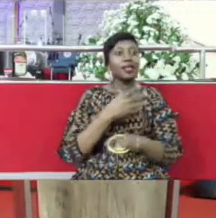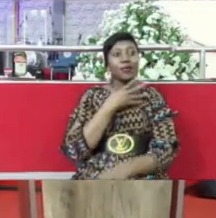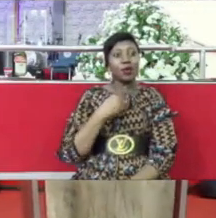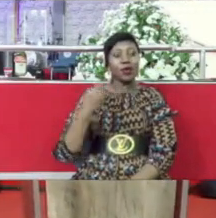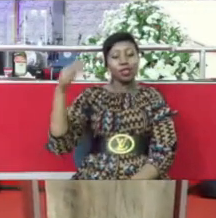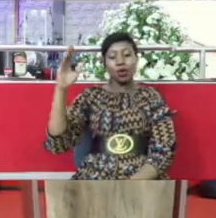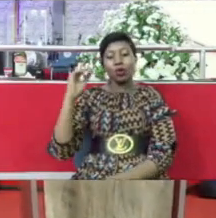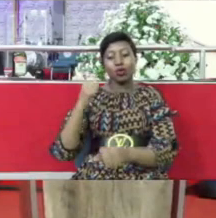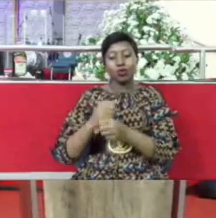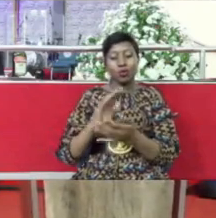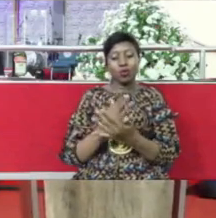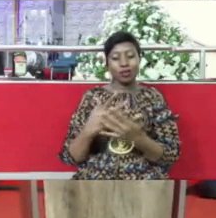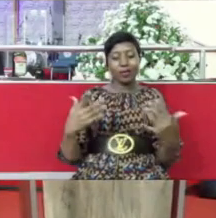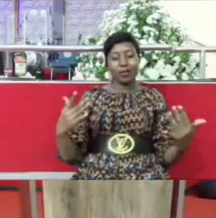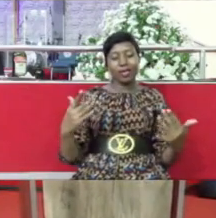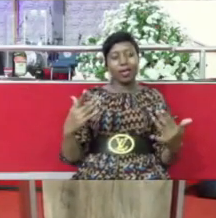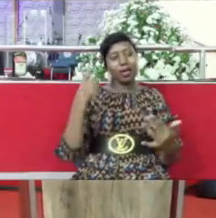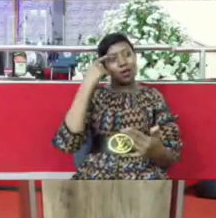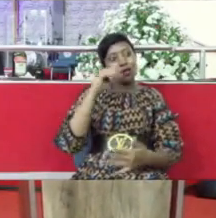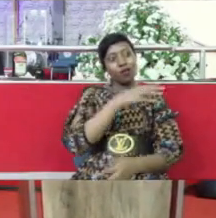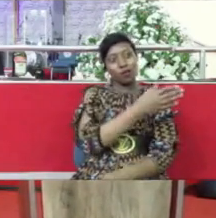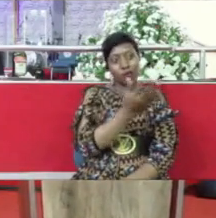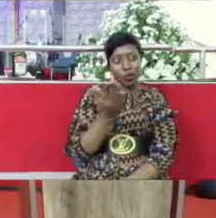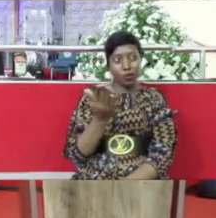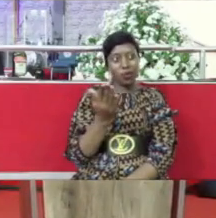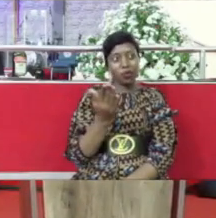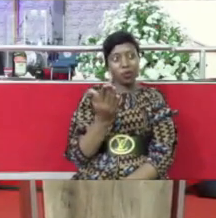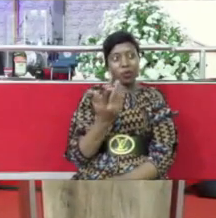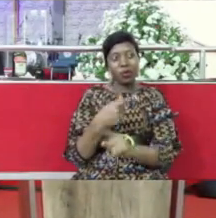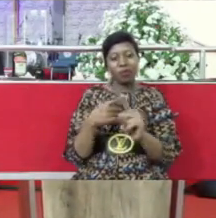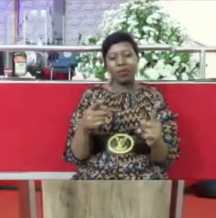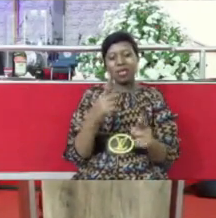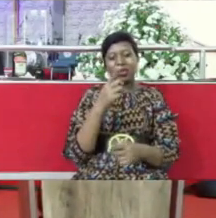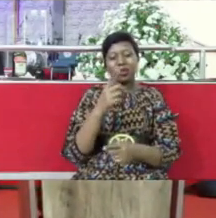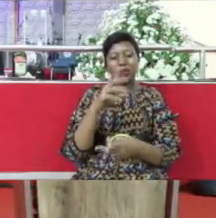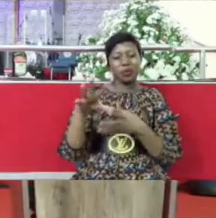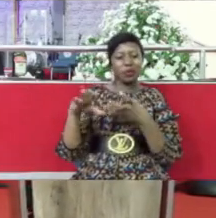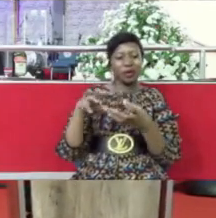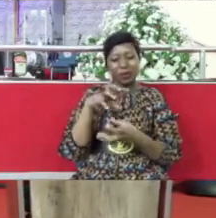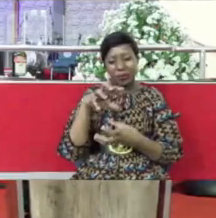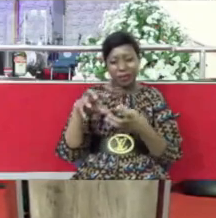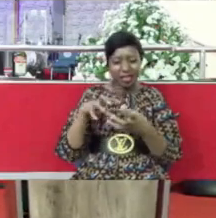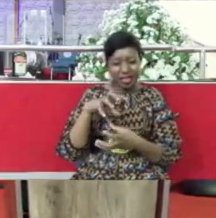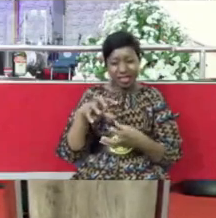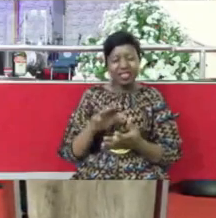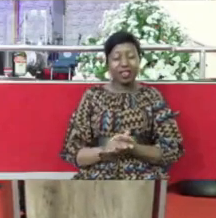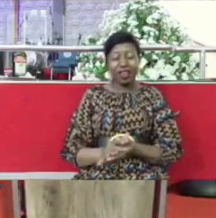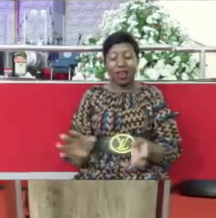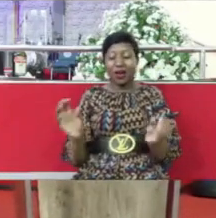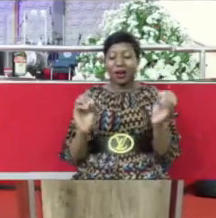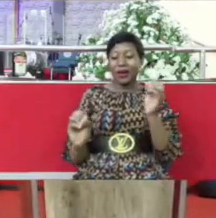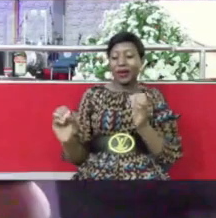you. Unataka Mungu akufanyie kitu. But you want to become sophisticated. Lakini unataka kuwa mtu wa mambo mengi. Oh God.